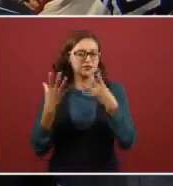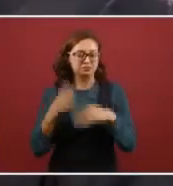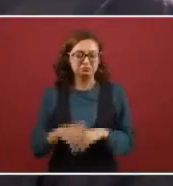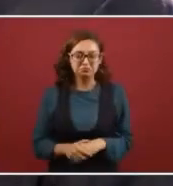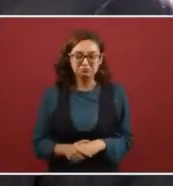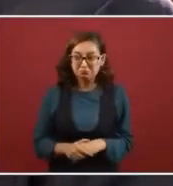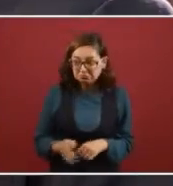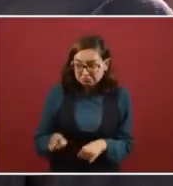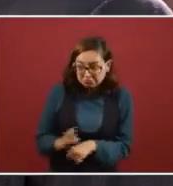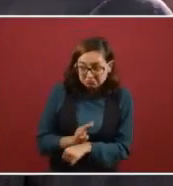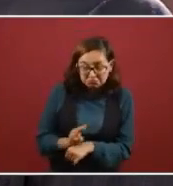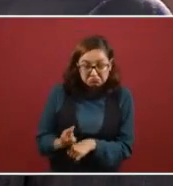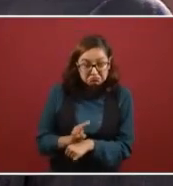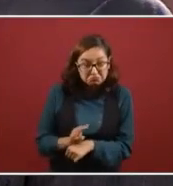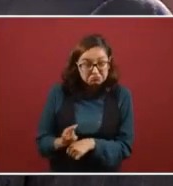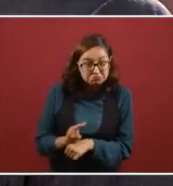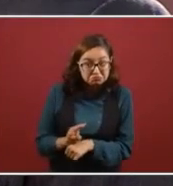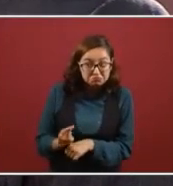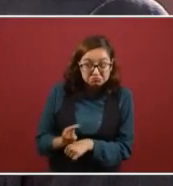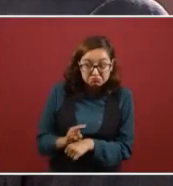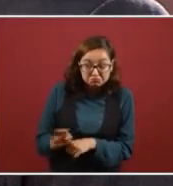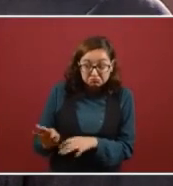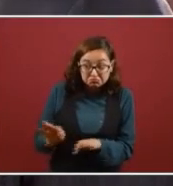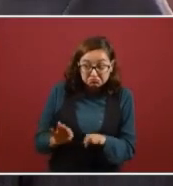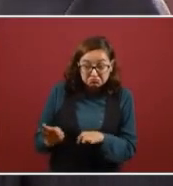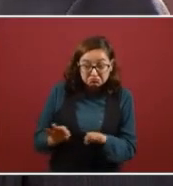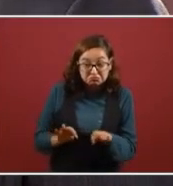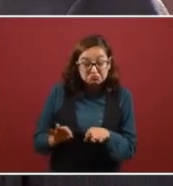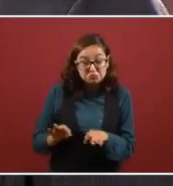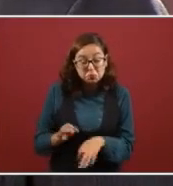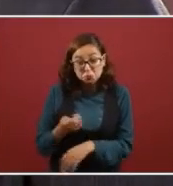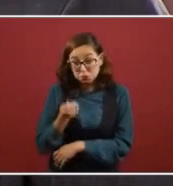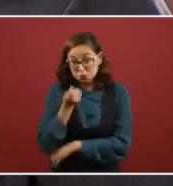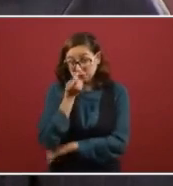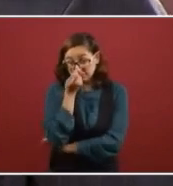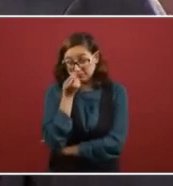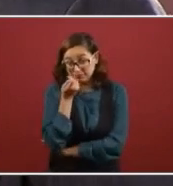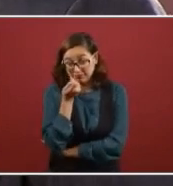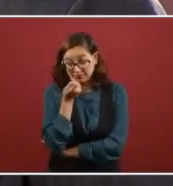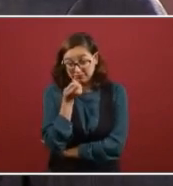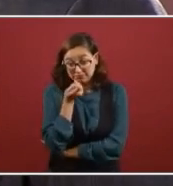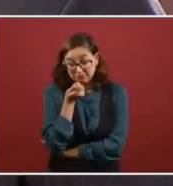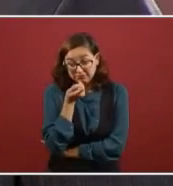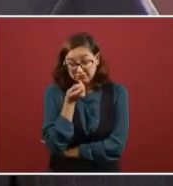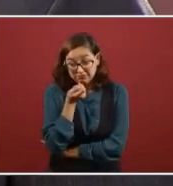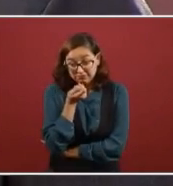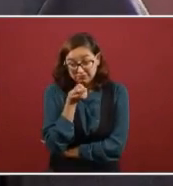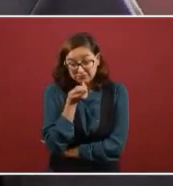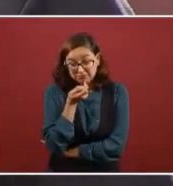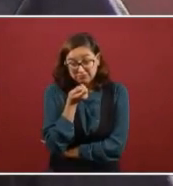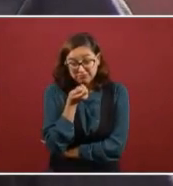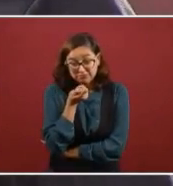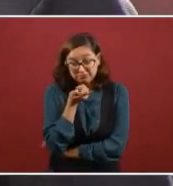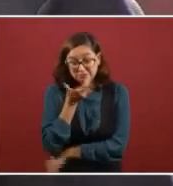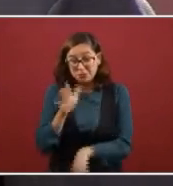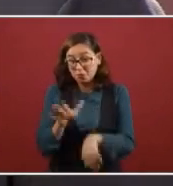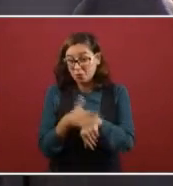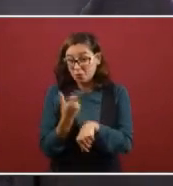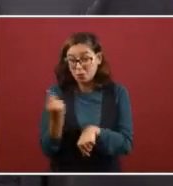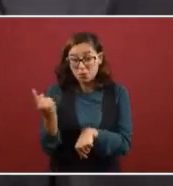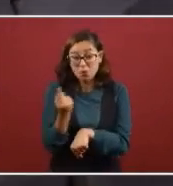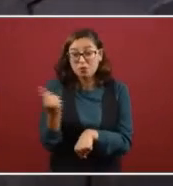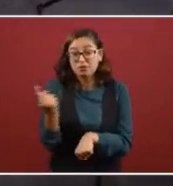los beneficios And the benefits, que hubieron. that there were very little, Porque